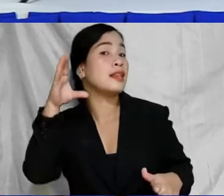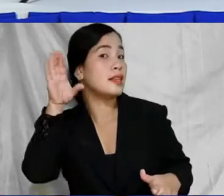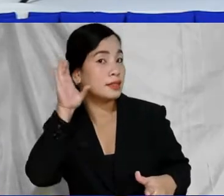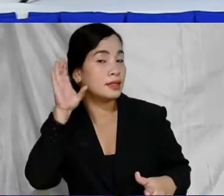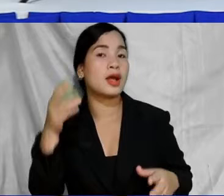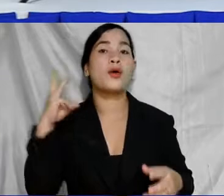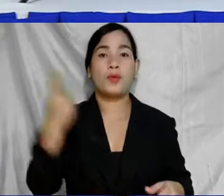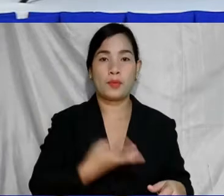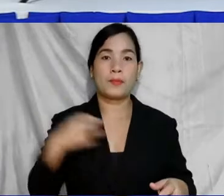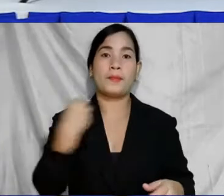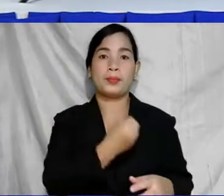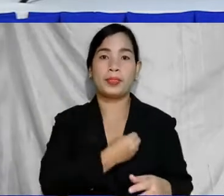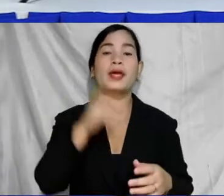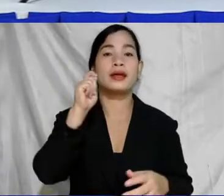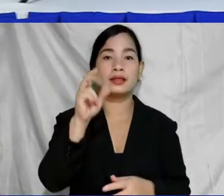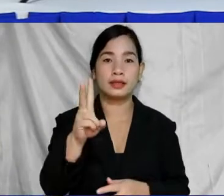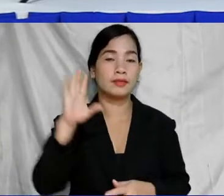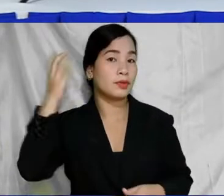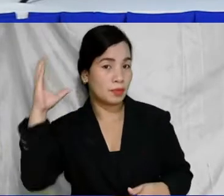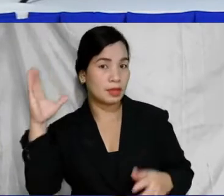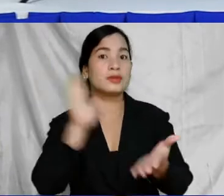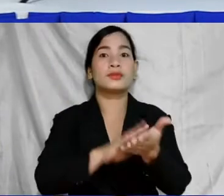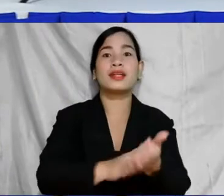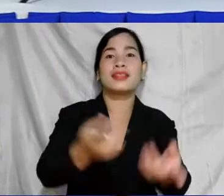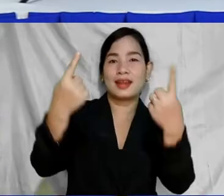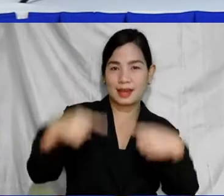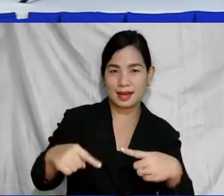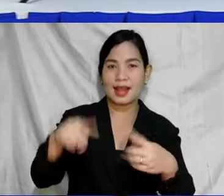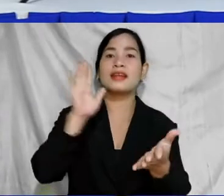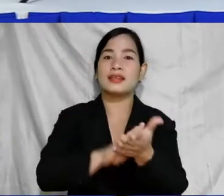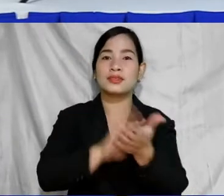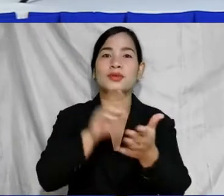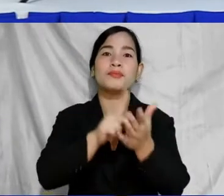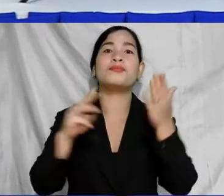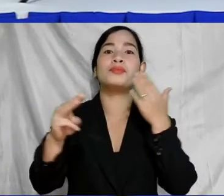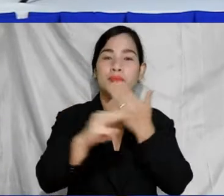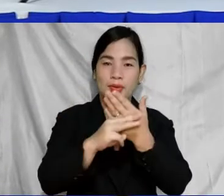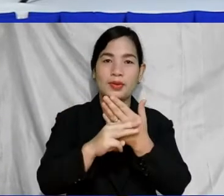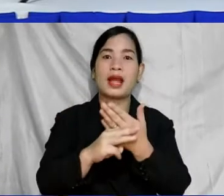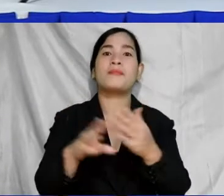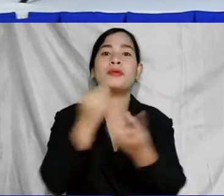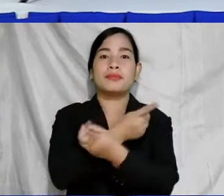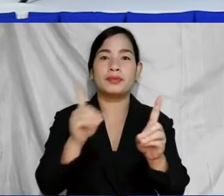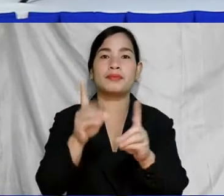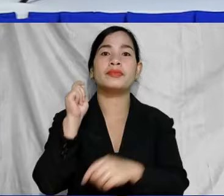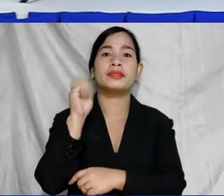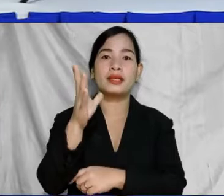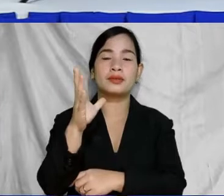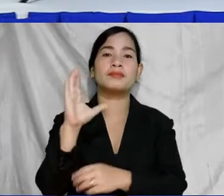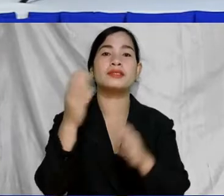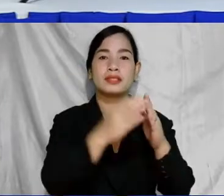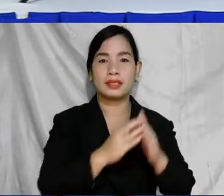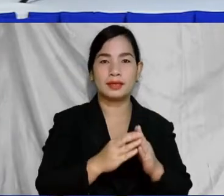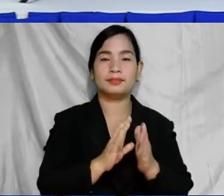Hello, dear viewers and listeners. Welcome to our Teleradyo Eskwela, Tara na! The school on air program of